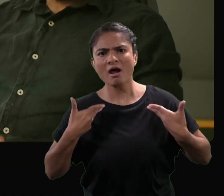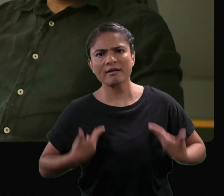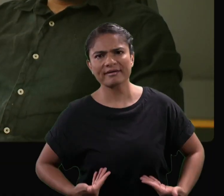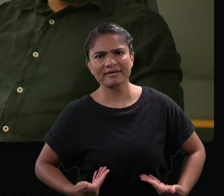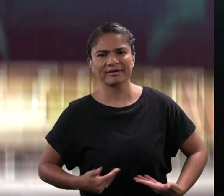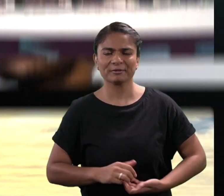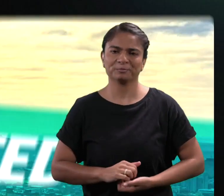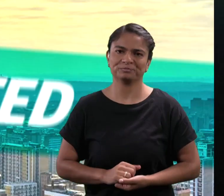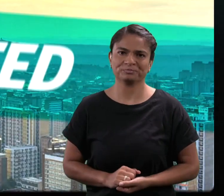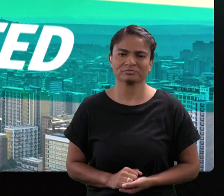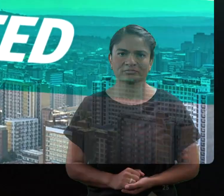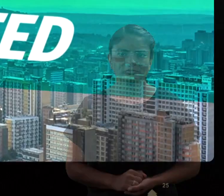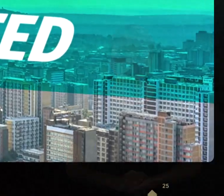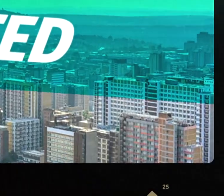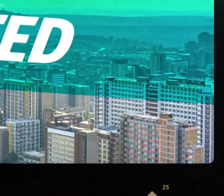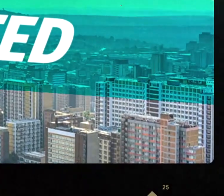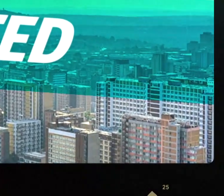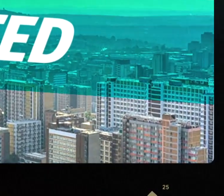masculinity.